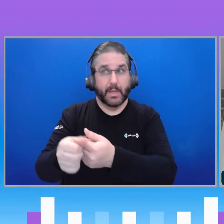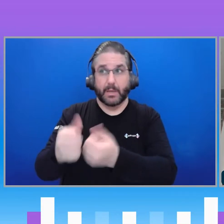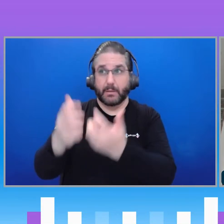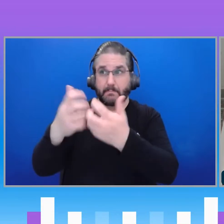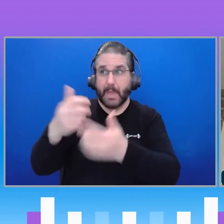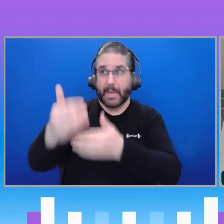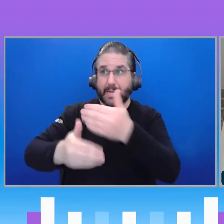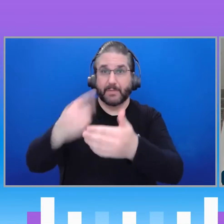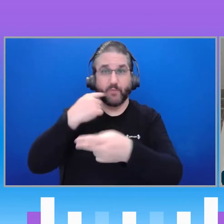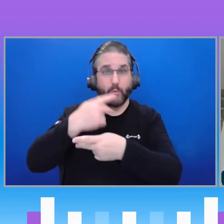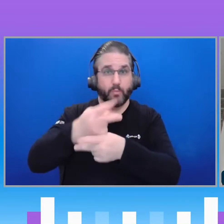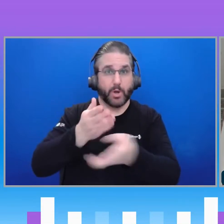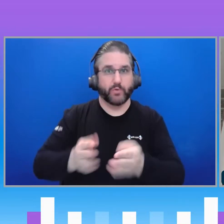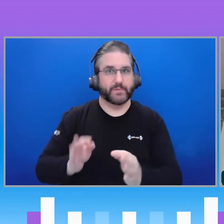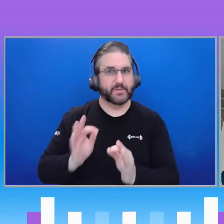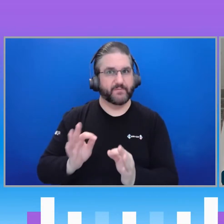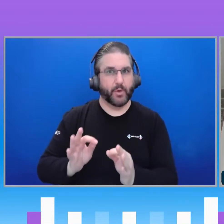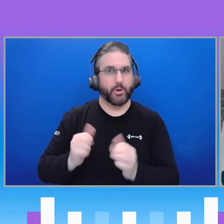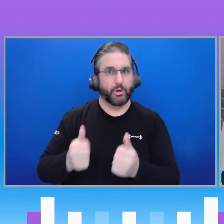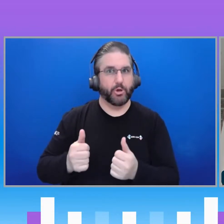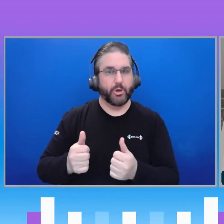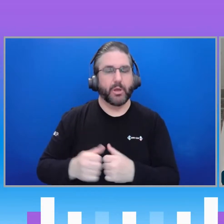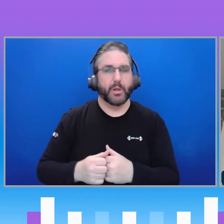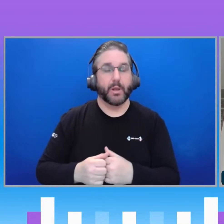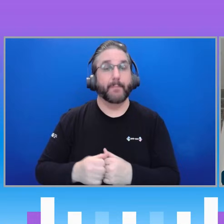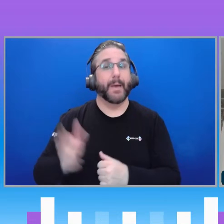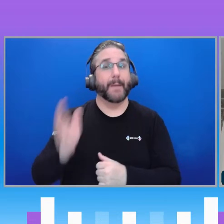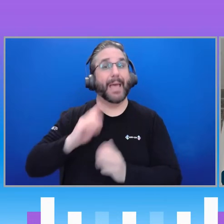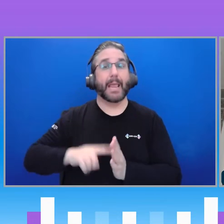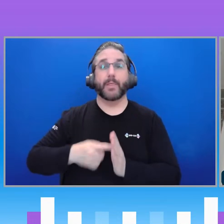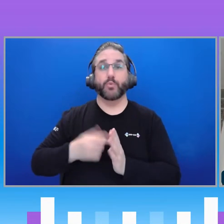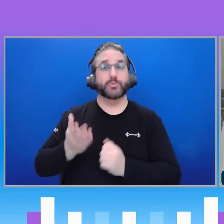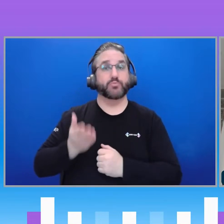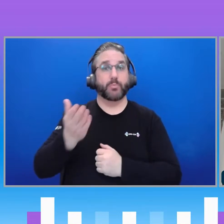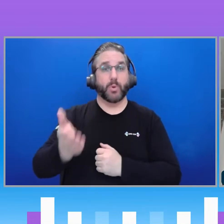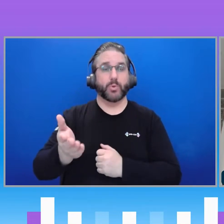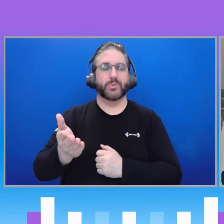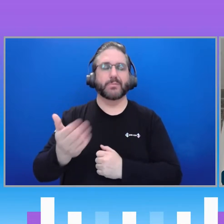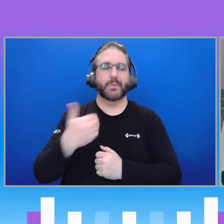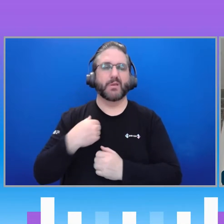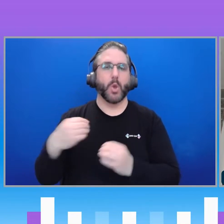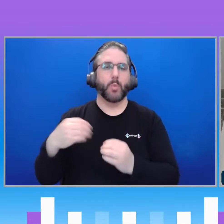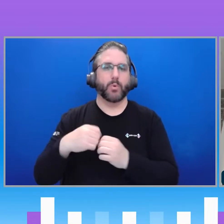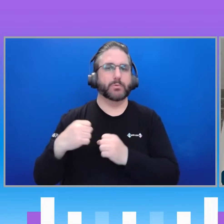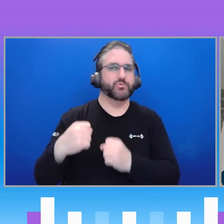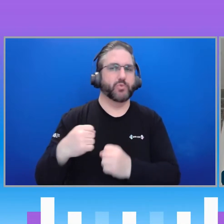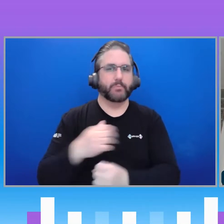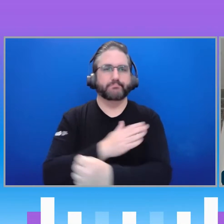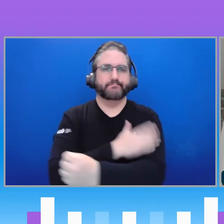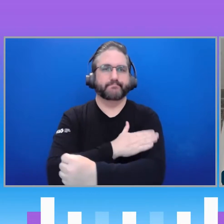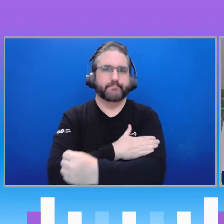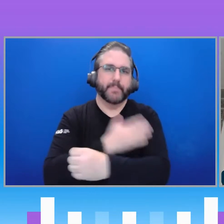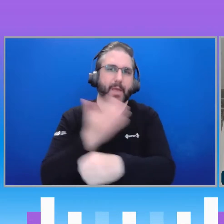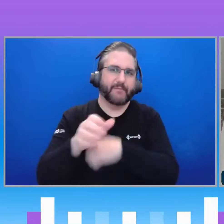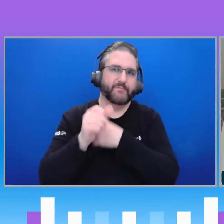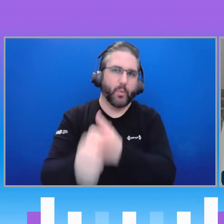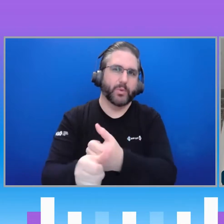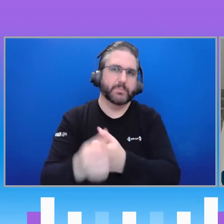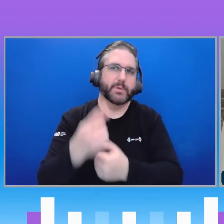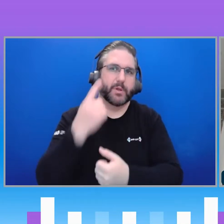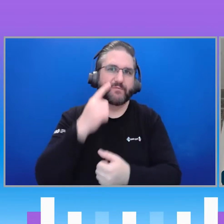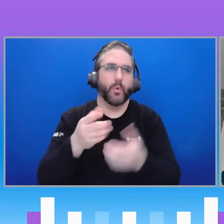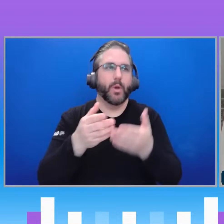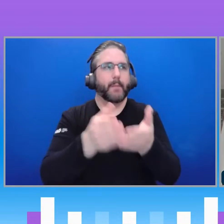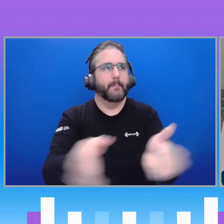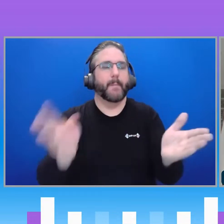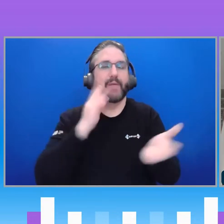the original proposal that the Commission prepared, there was a better enforcement mechanism for public procurement, for example.